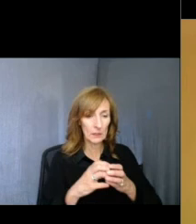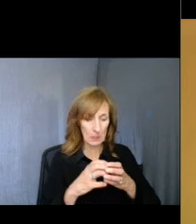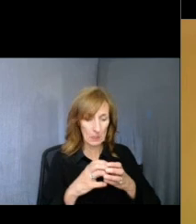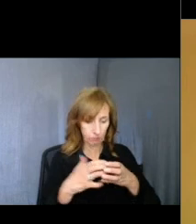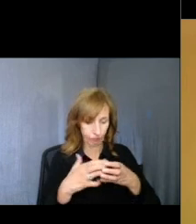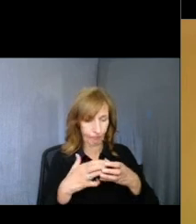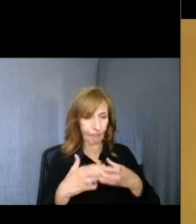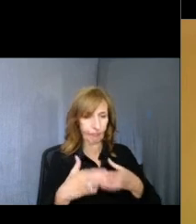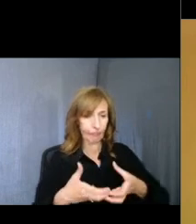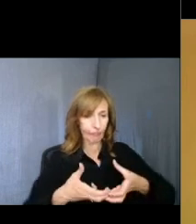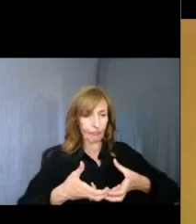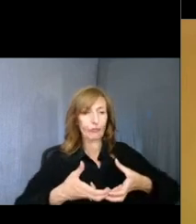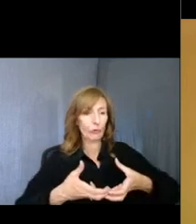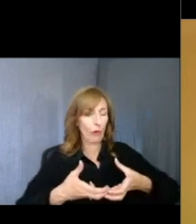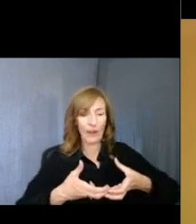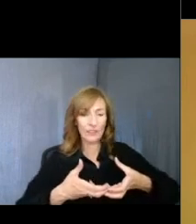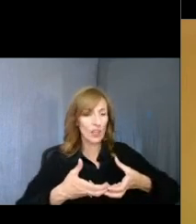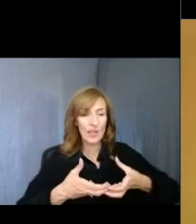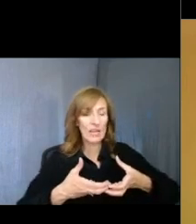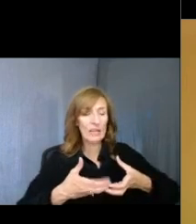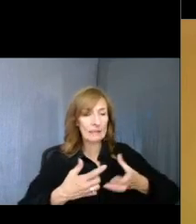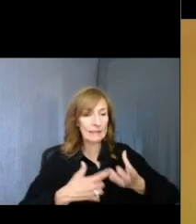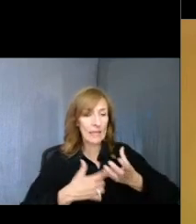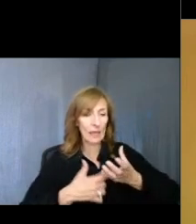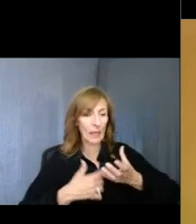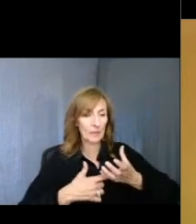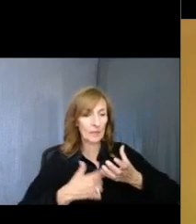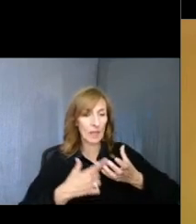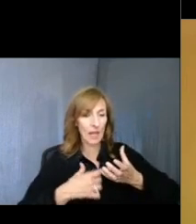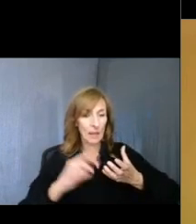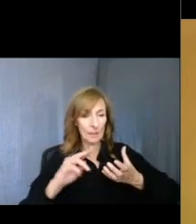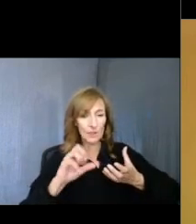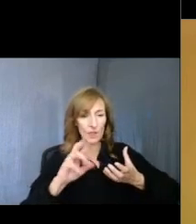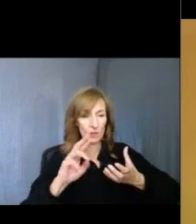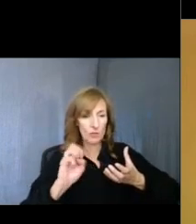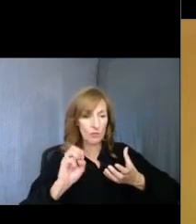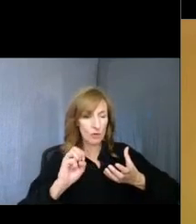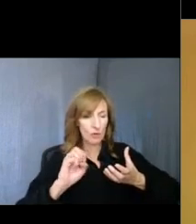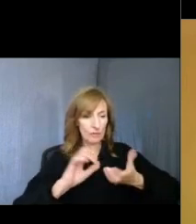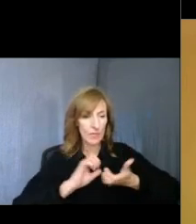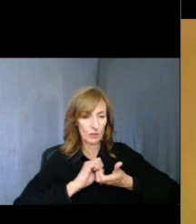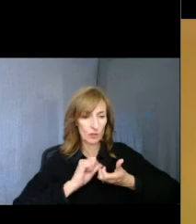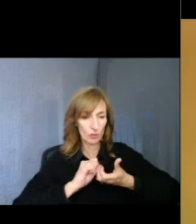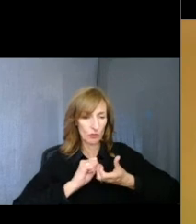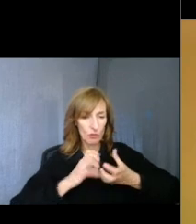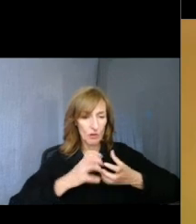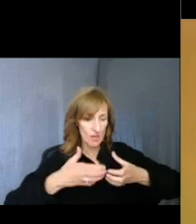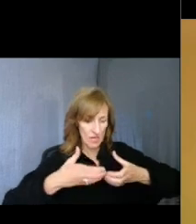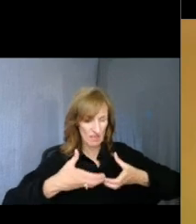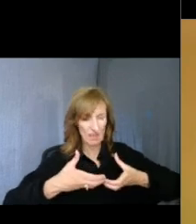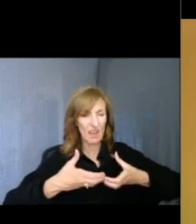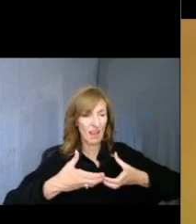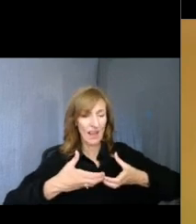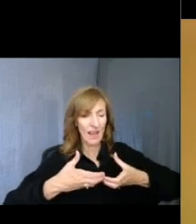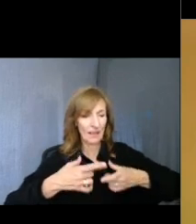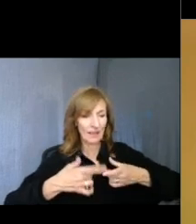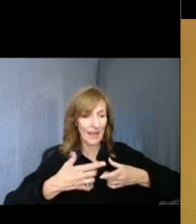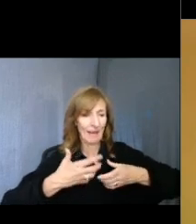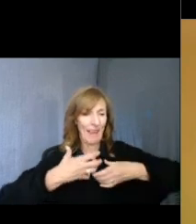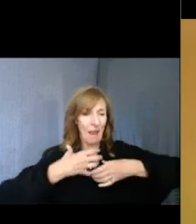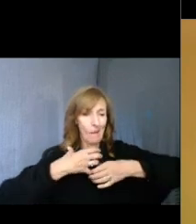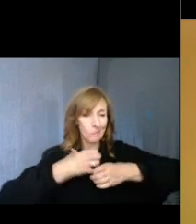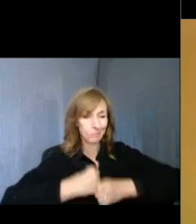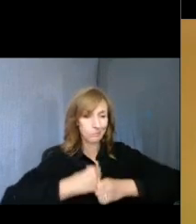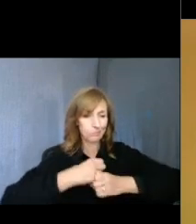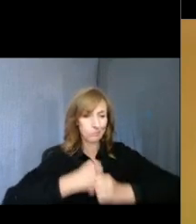they lose tone. And so what I would do with a cat with constipation anyway is deconstipate them and keep